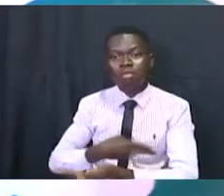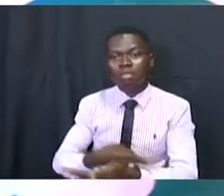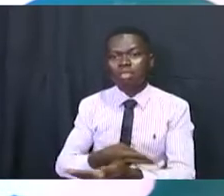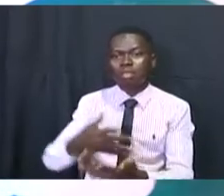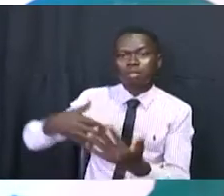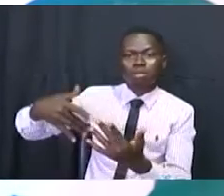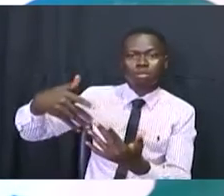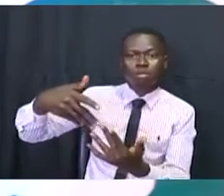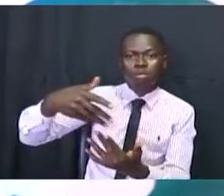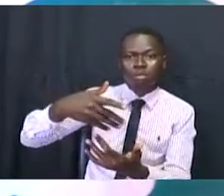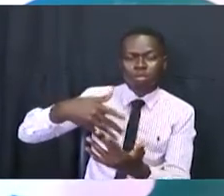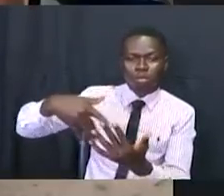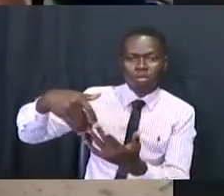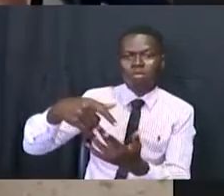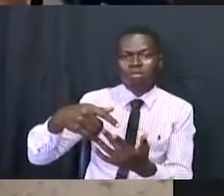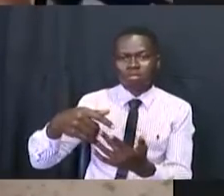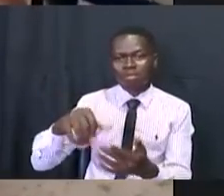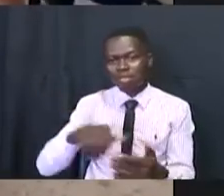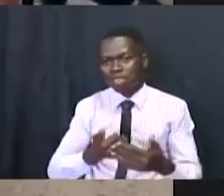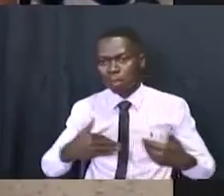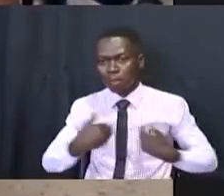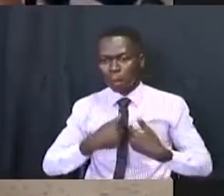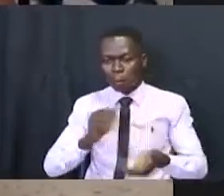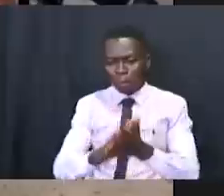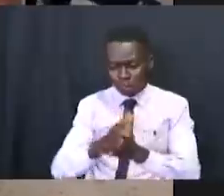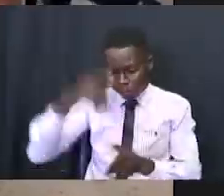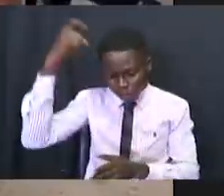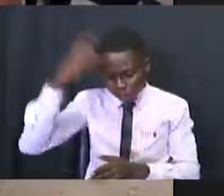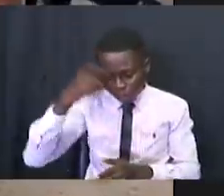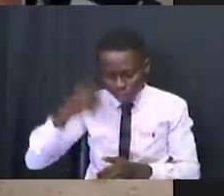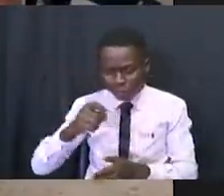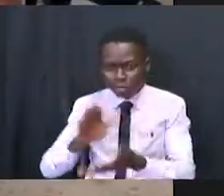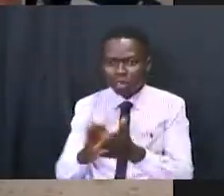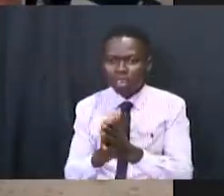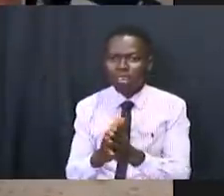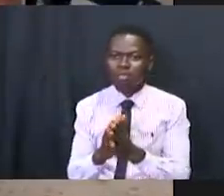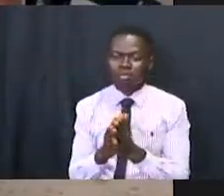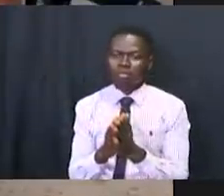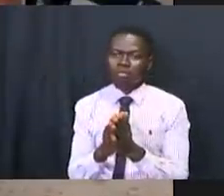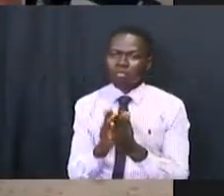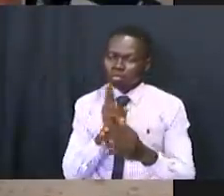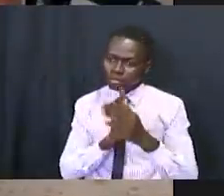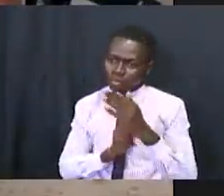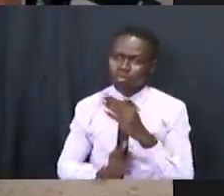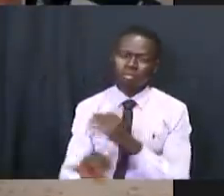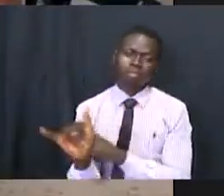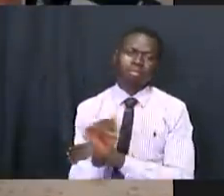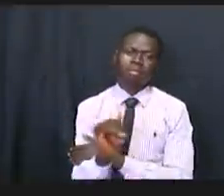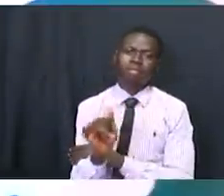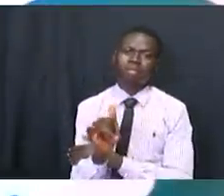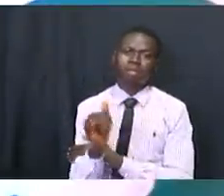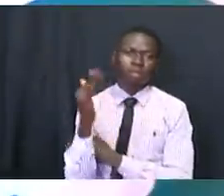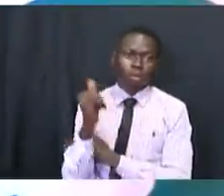Therefore, be as shrewd as snakes and as innocent as doves. Now, the snake, this serpent is